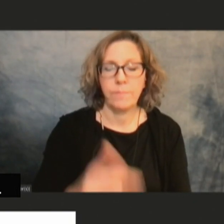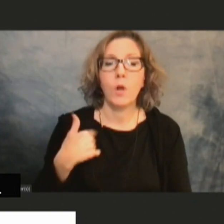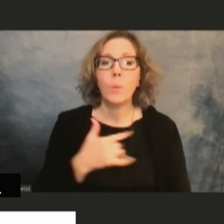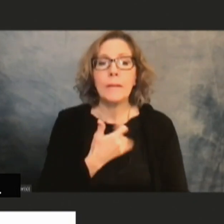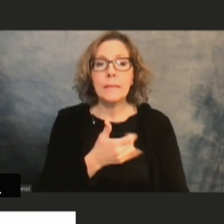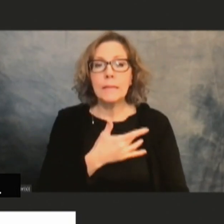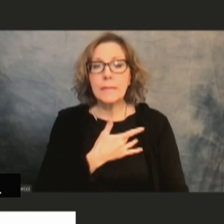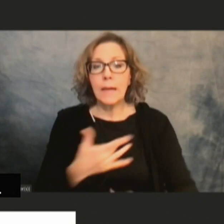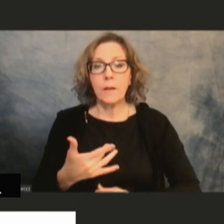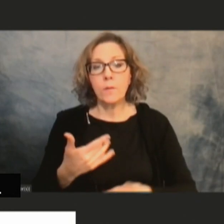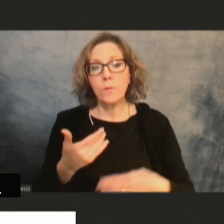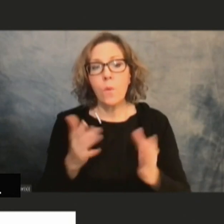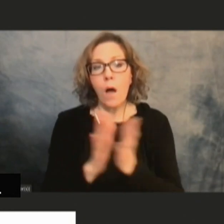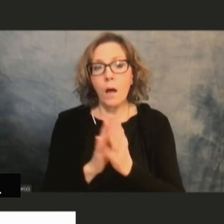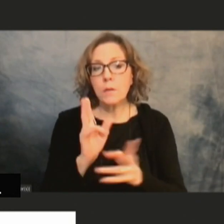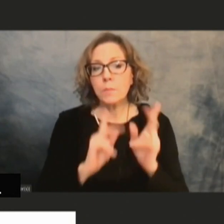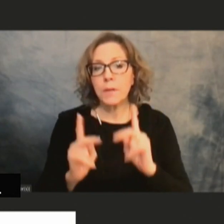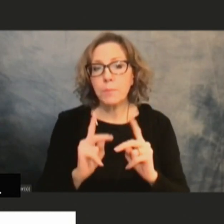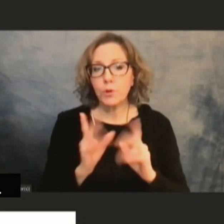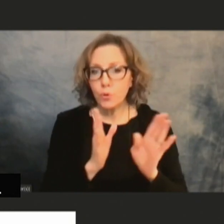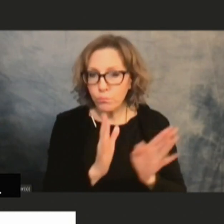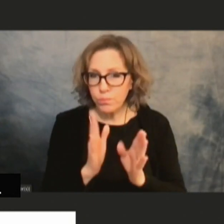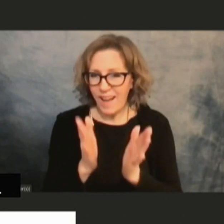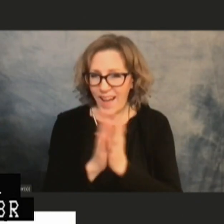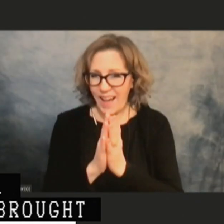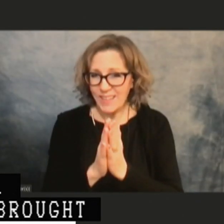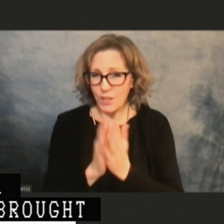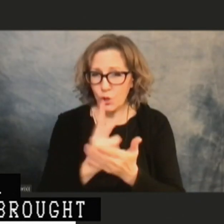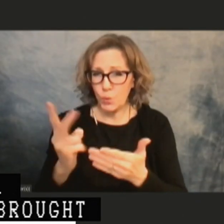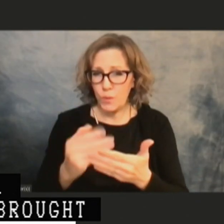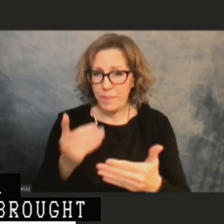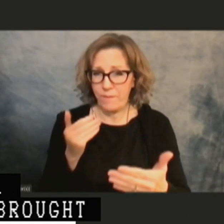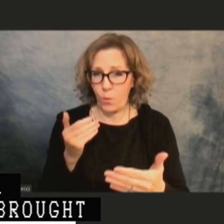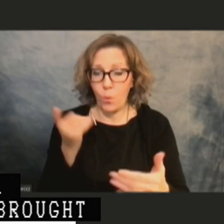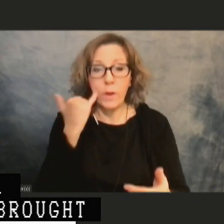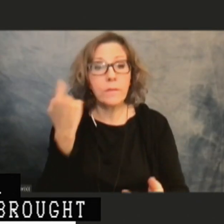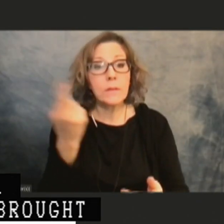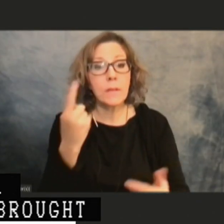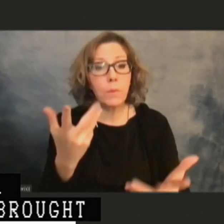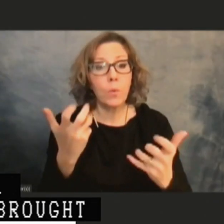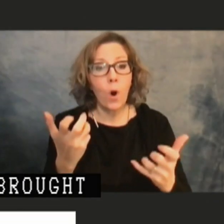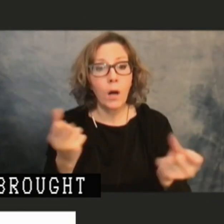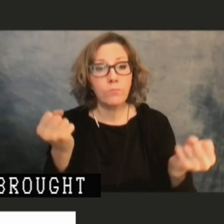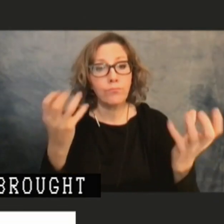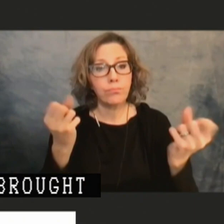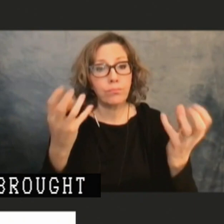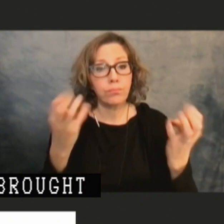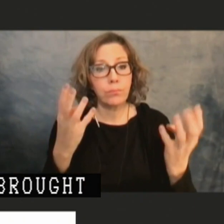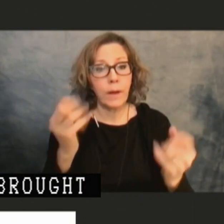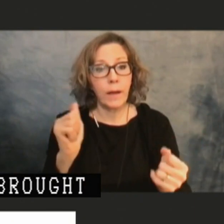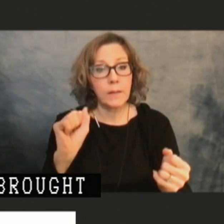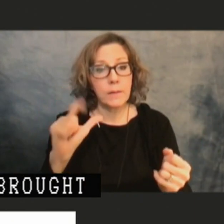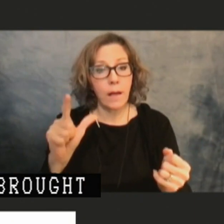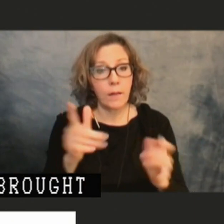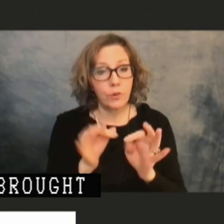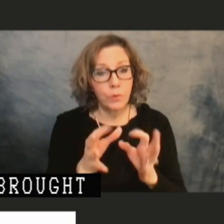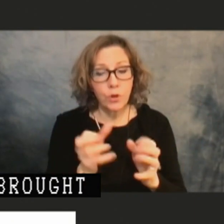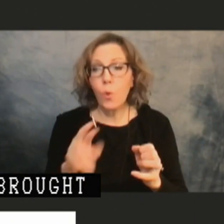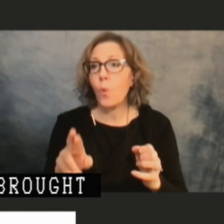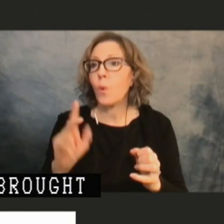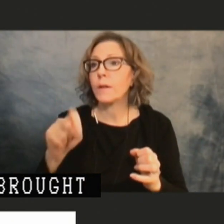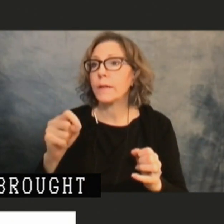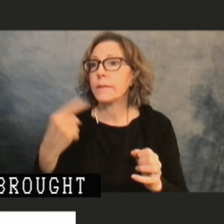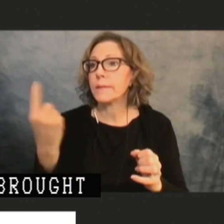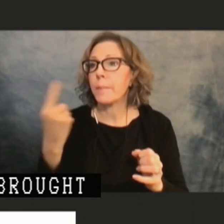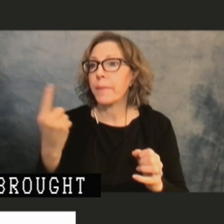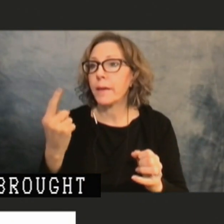if somebody's asking for an ASL interpreter or if they need something visual, right? Because all of this is being done